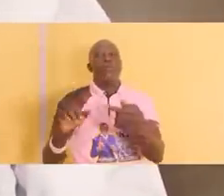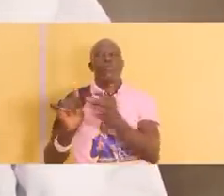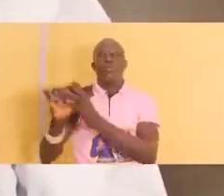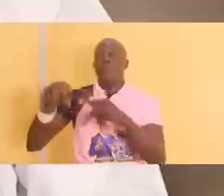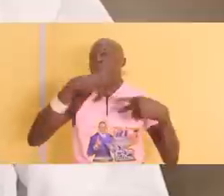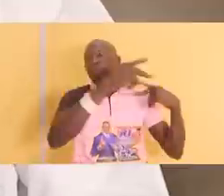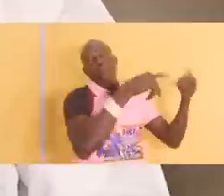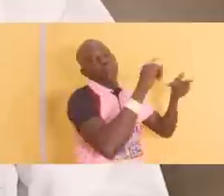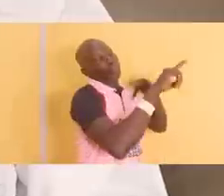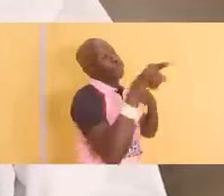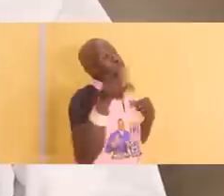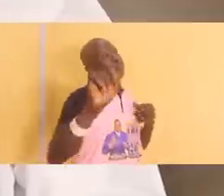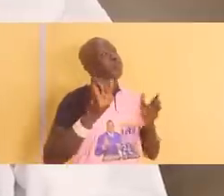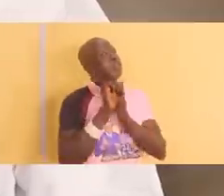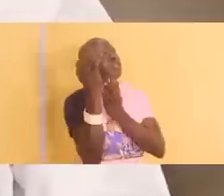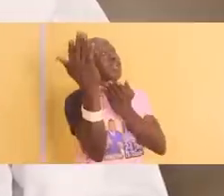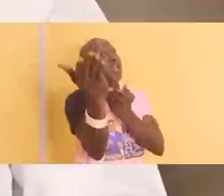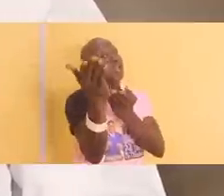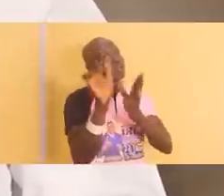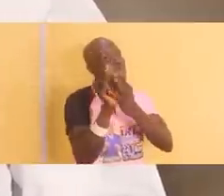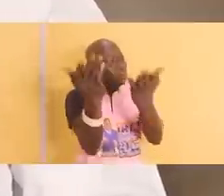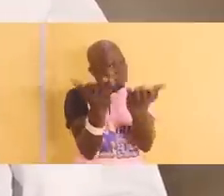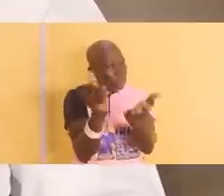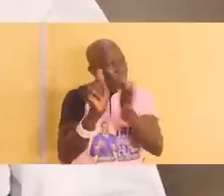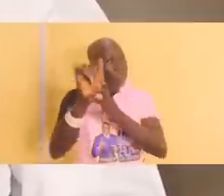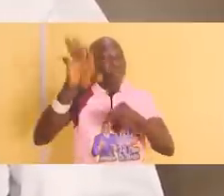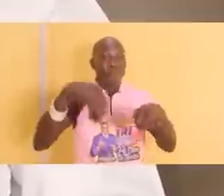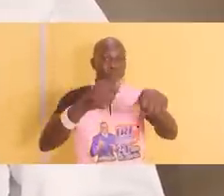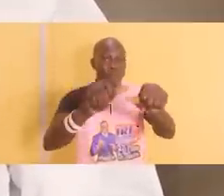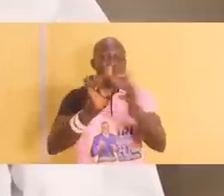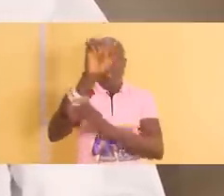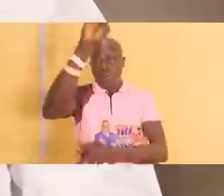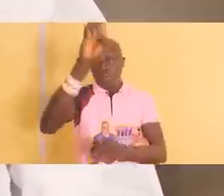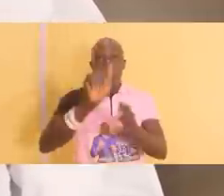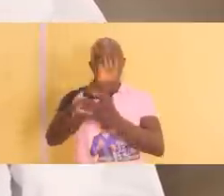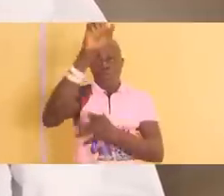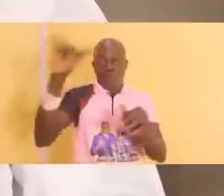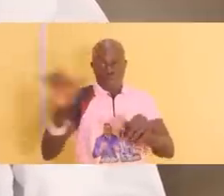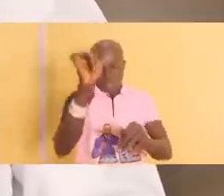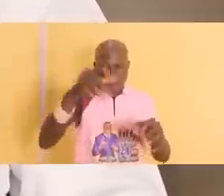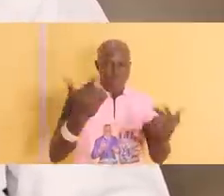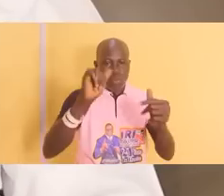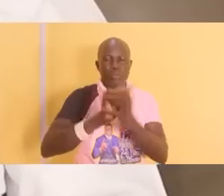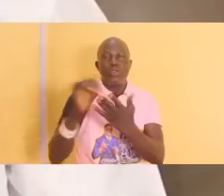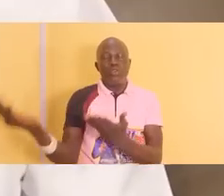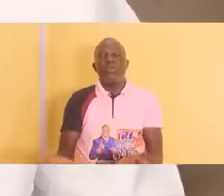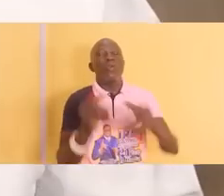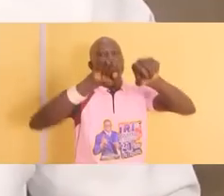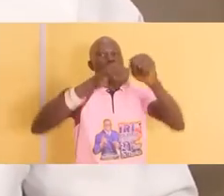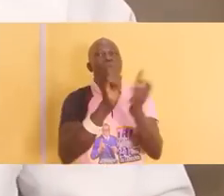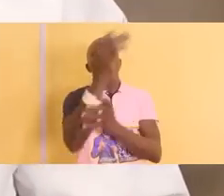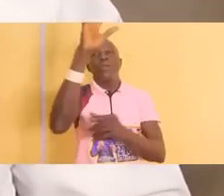This is prophecy to you. The hand that you stretch forward. In this same life you've come to. Amen. Will you